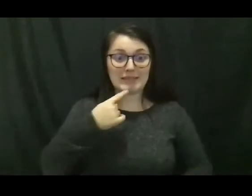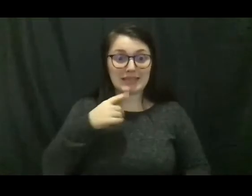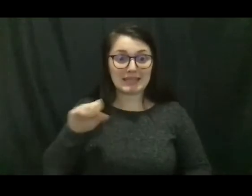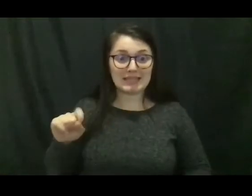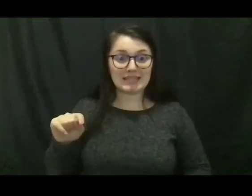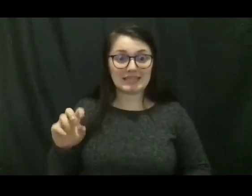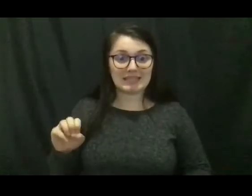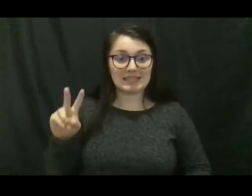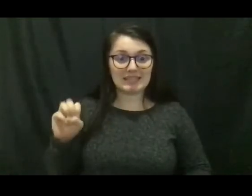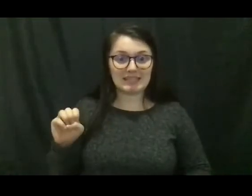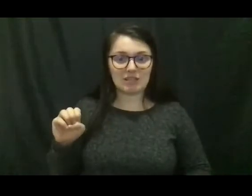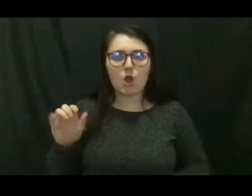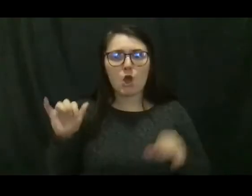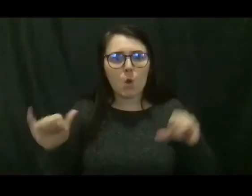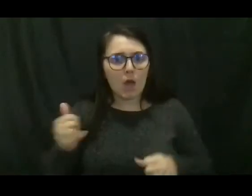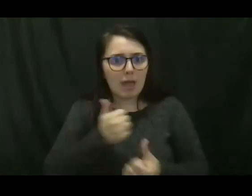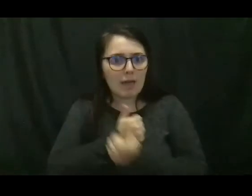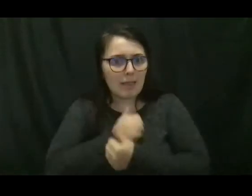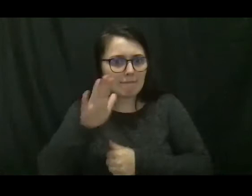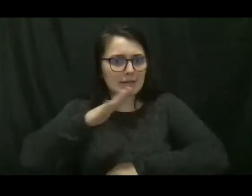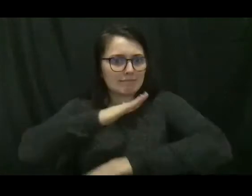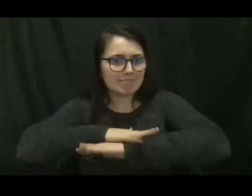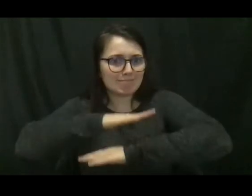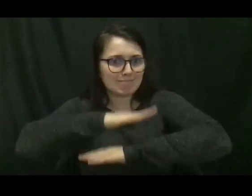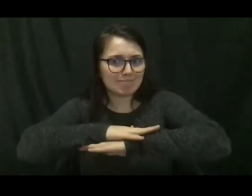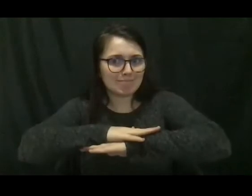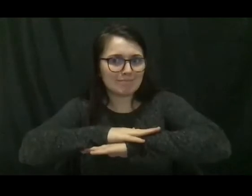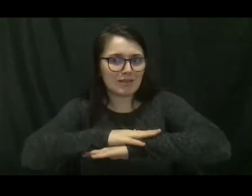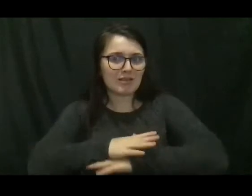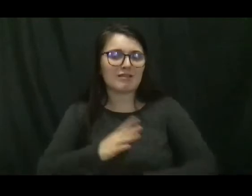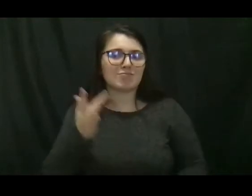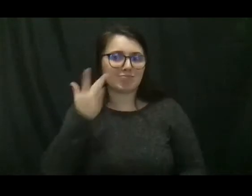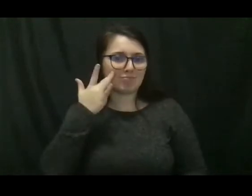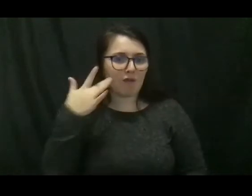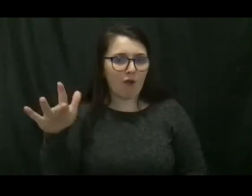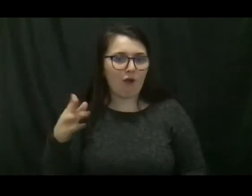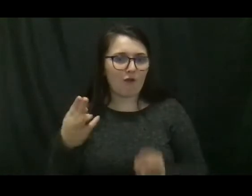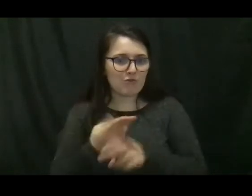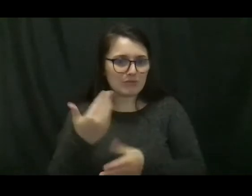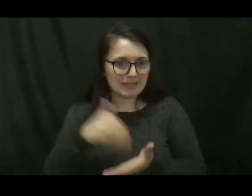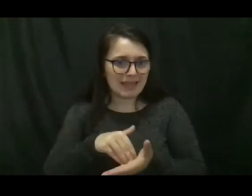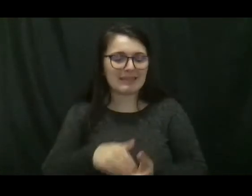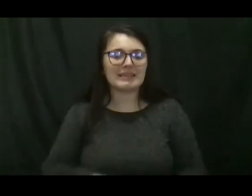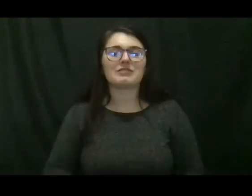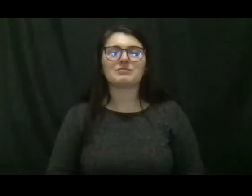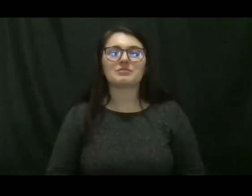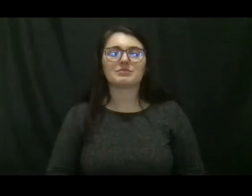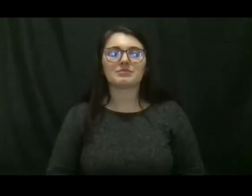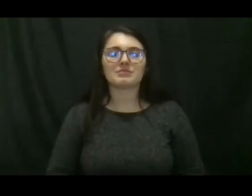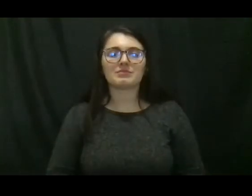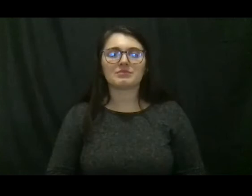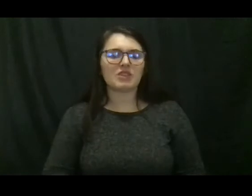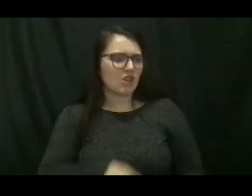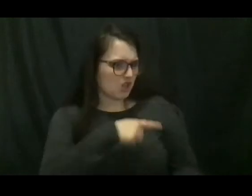Oh, I love his table with the paints on it. That was a clever reuse. The Grouch says, we kids